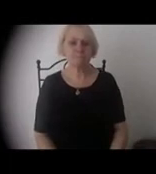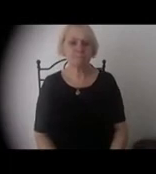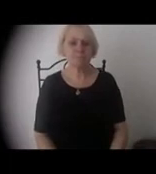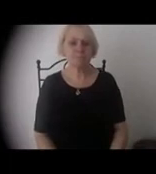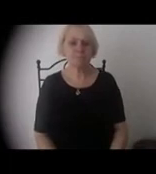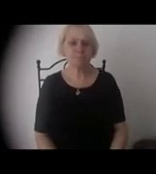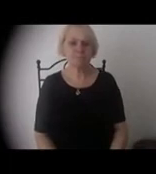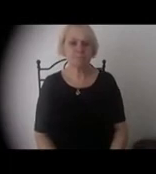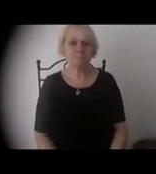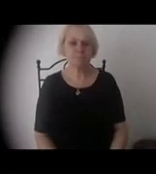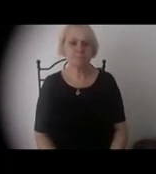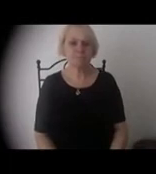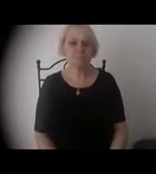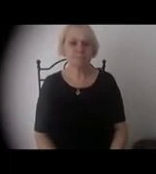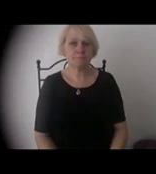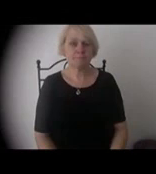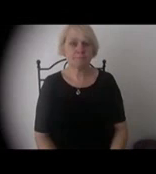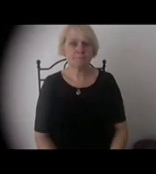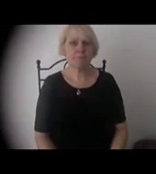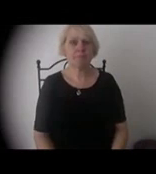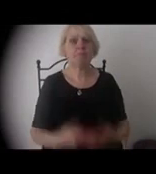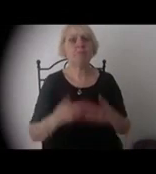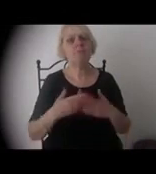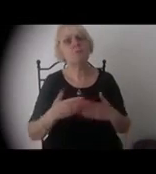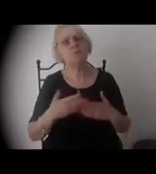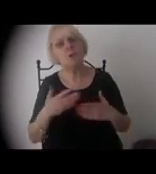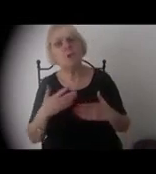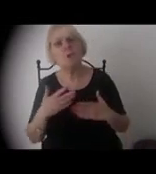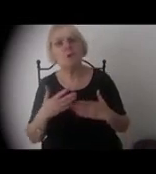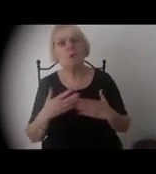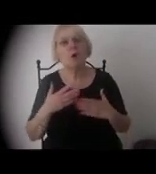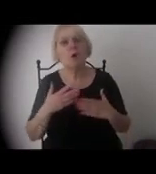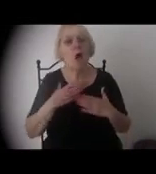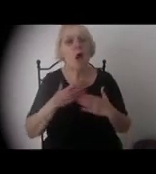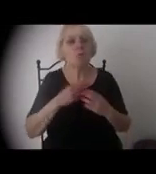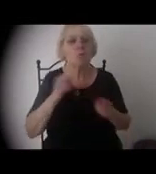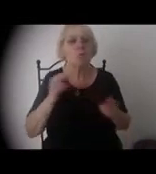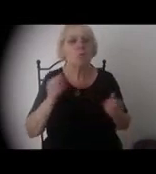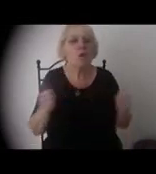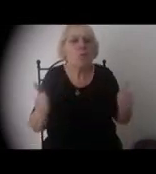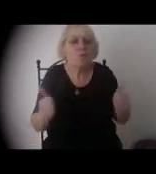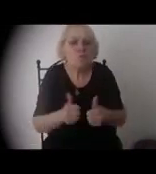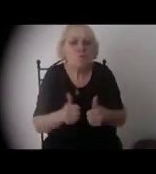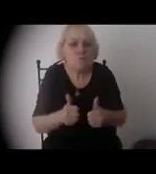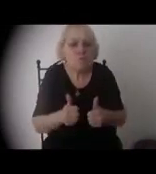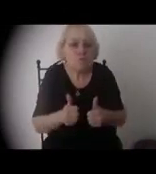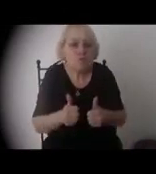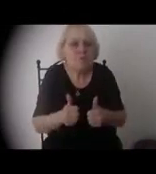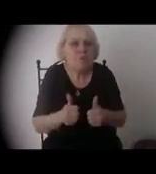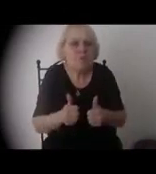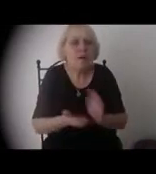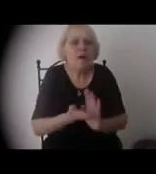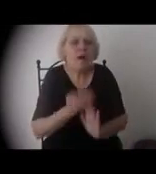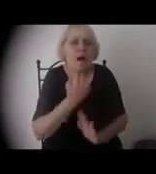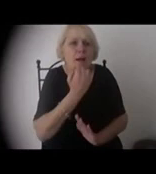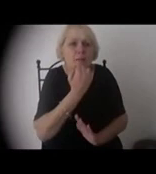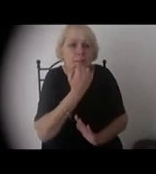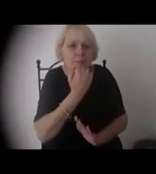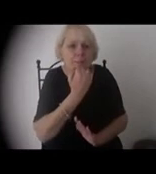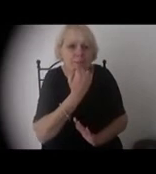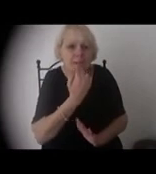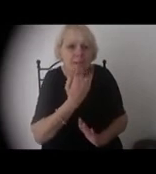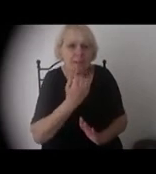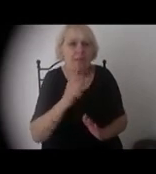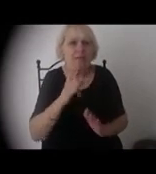Okay, so just to start with, I just wanted to give just a brief overview of the